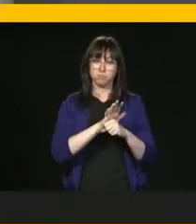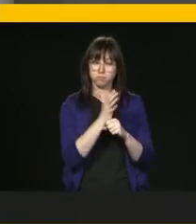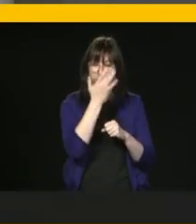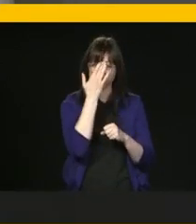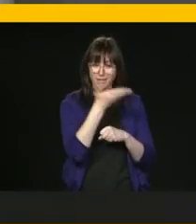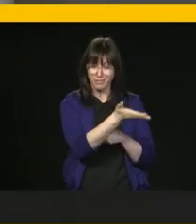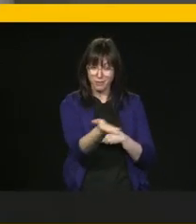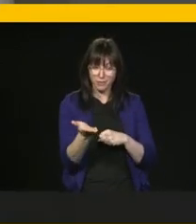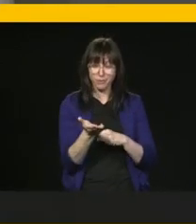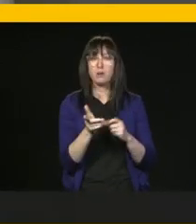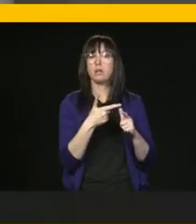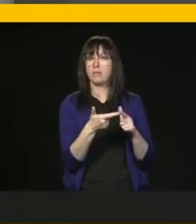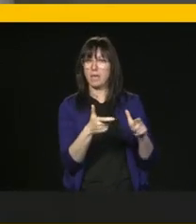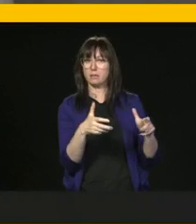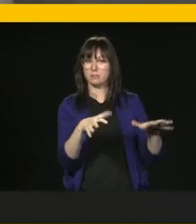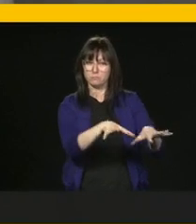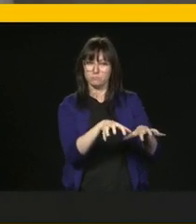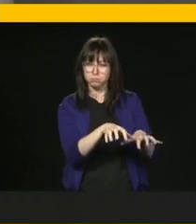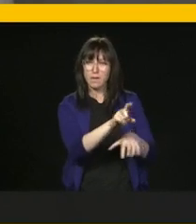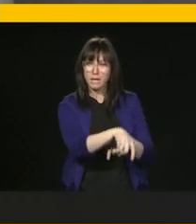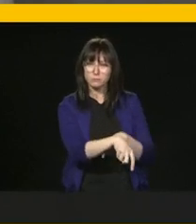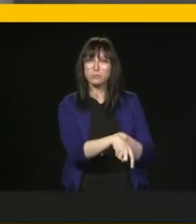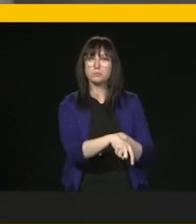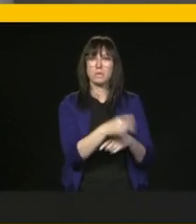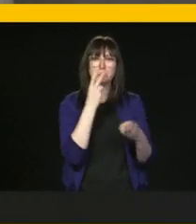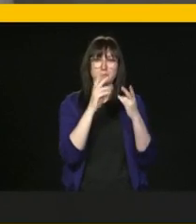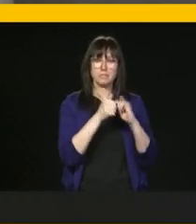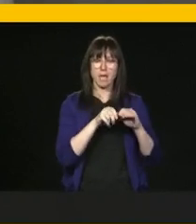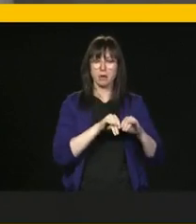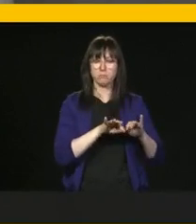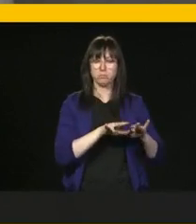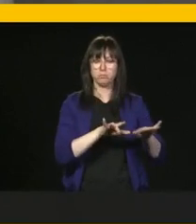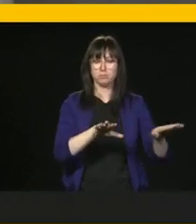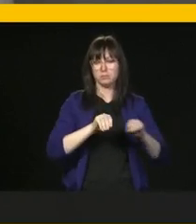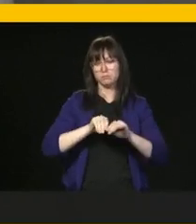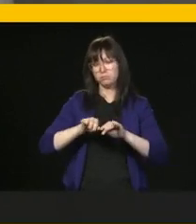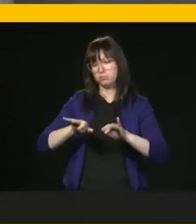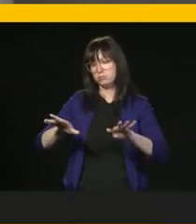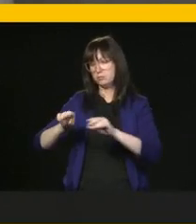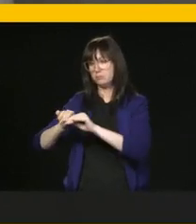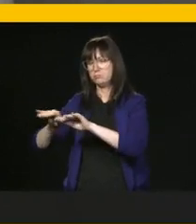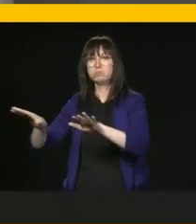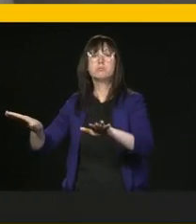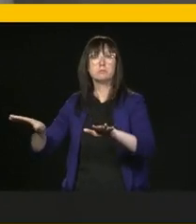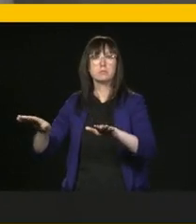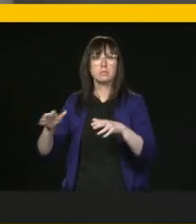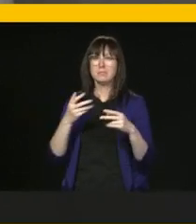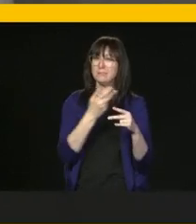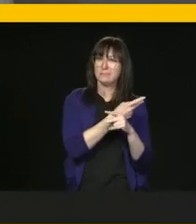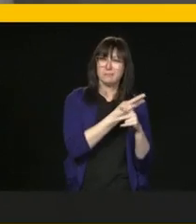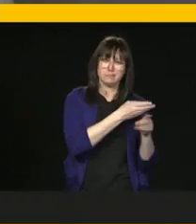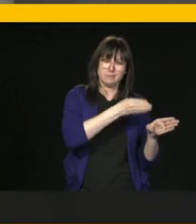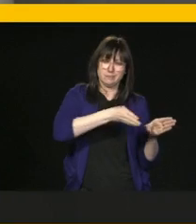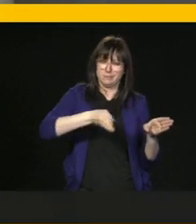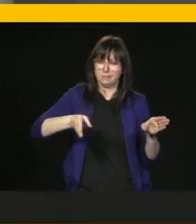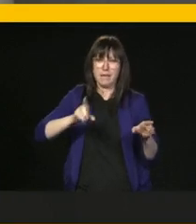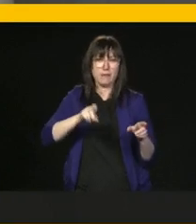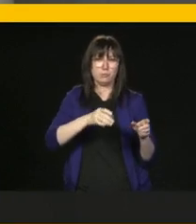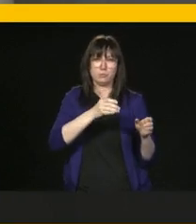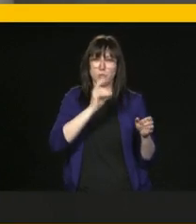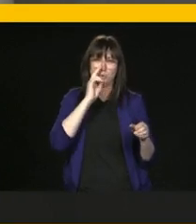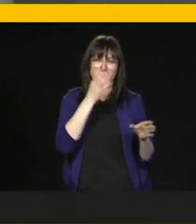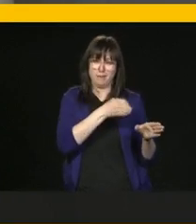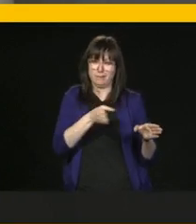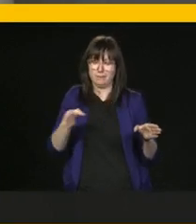it's evolving in the particular areas that are under those measures. As a rule, the majority of provinces and territories have